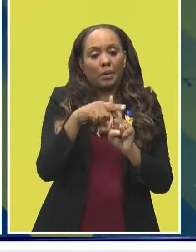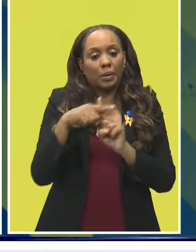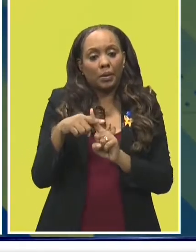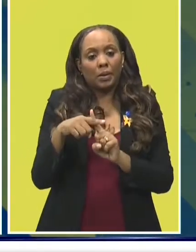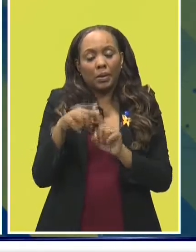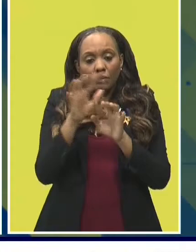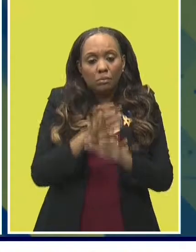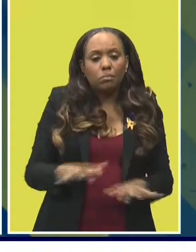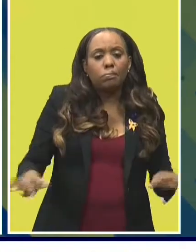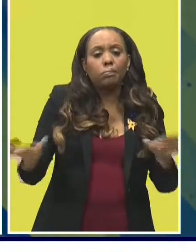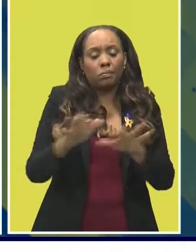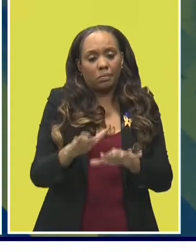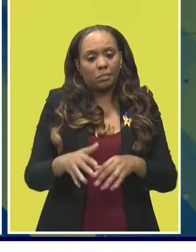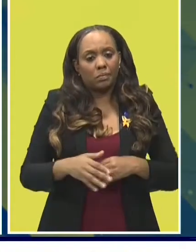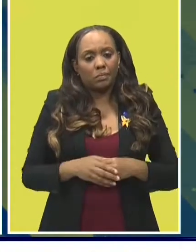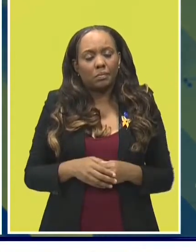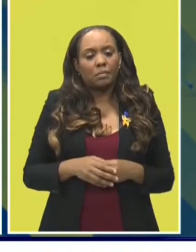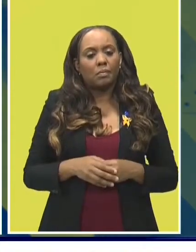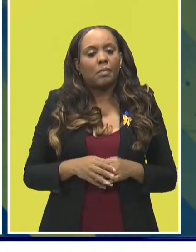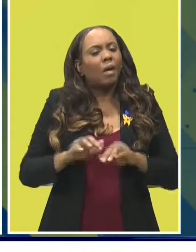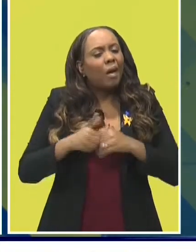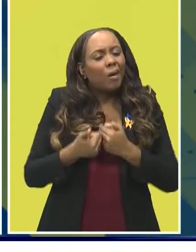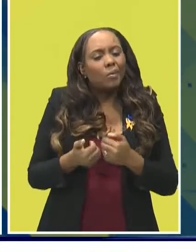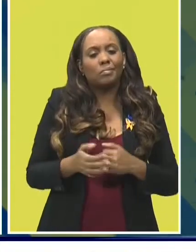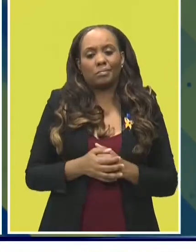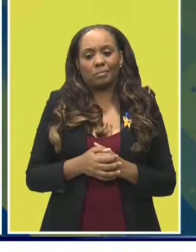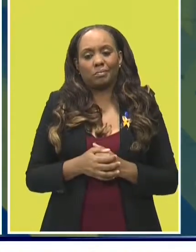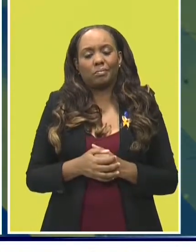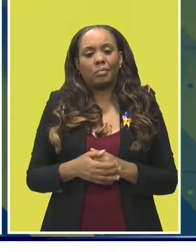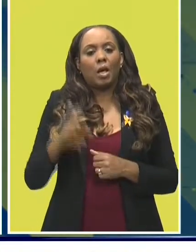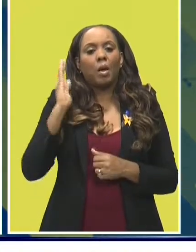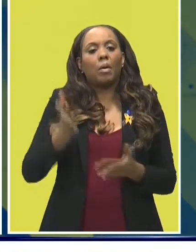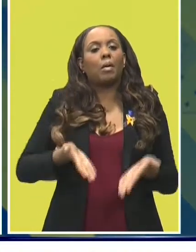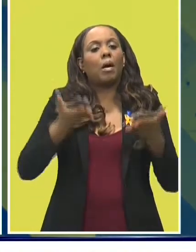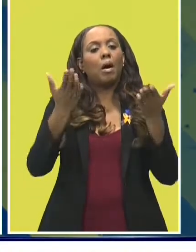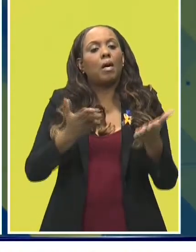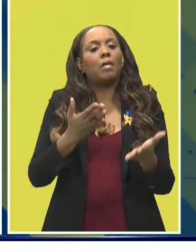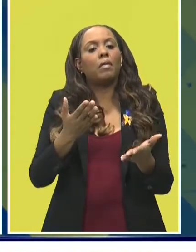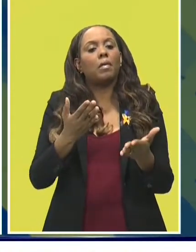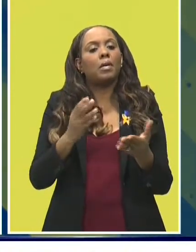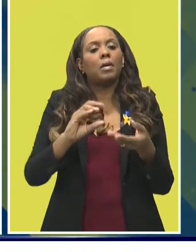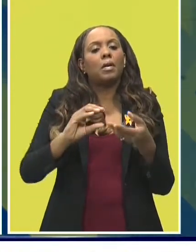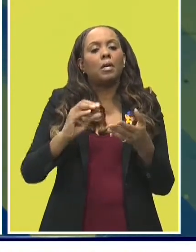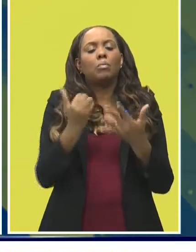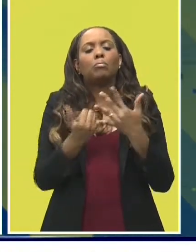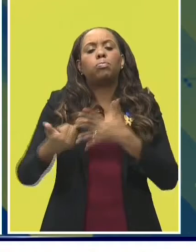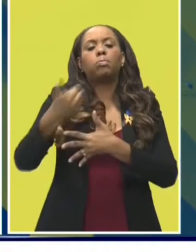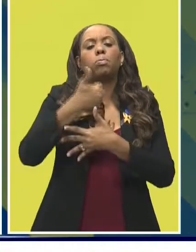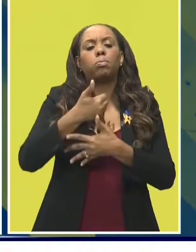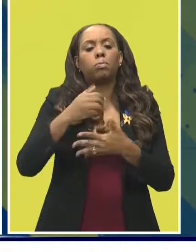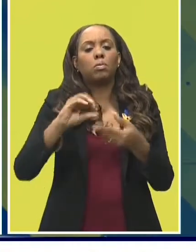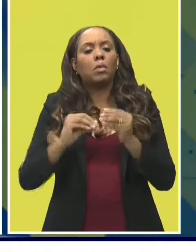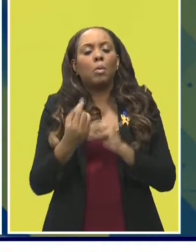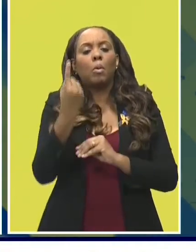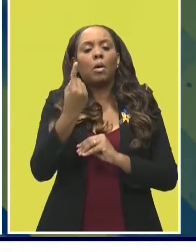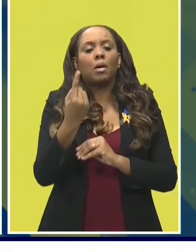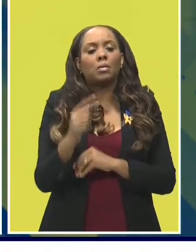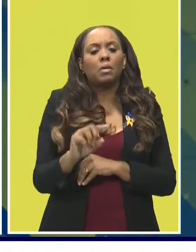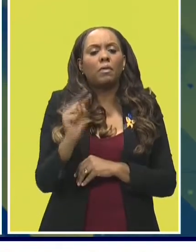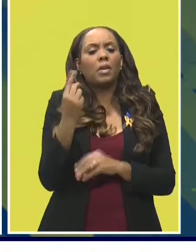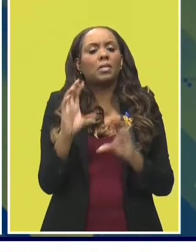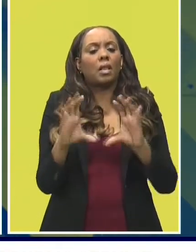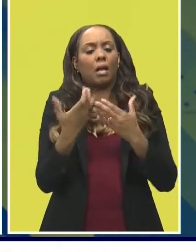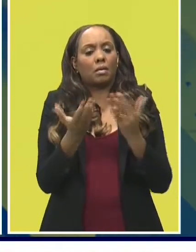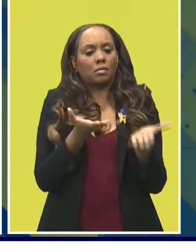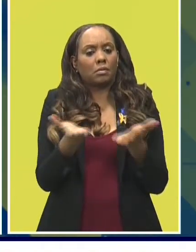will make this difference by delivering world-class service in a creative way that is